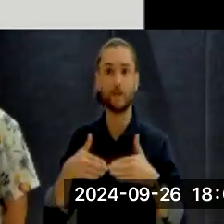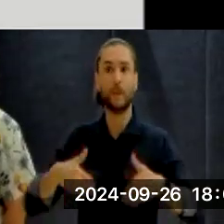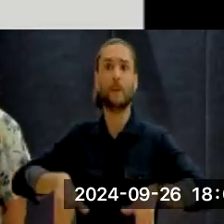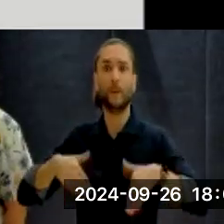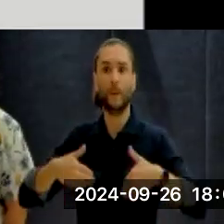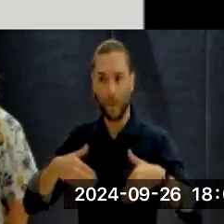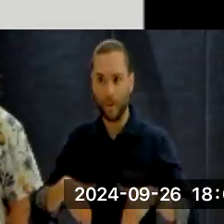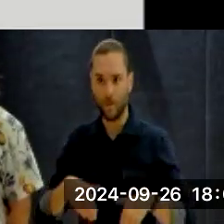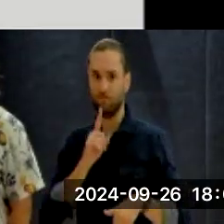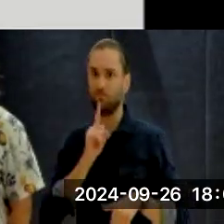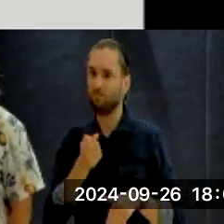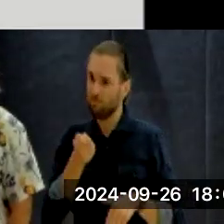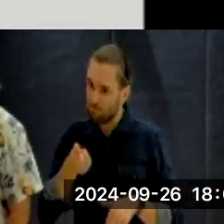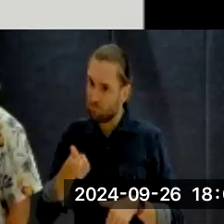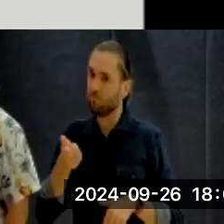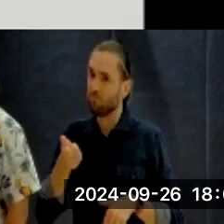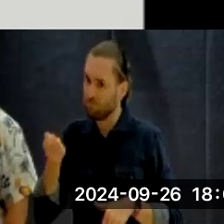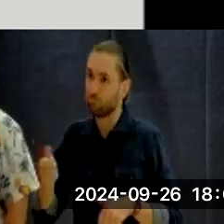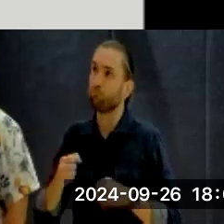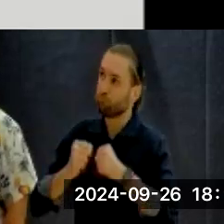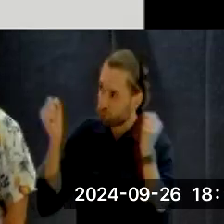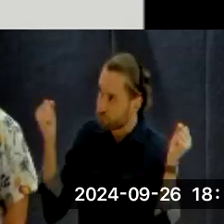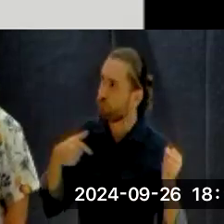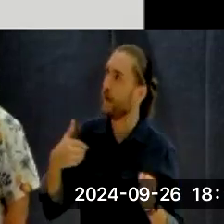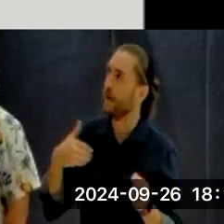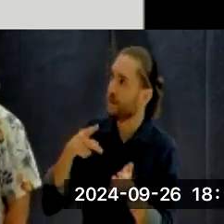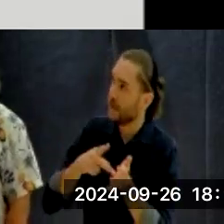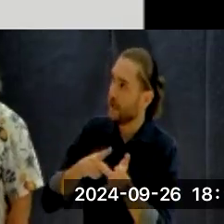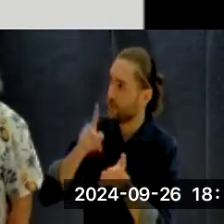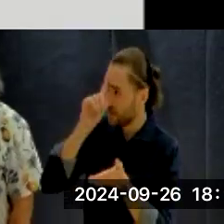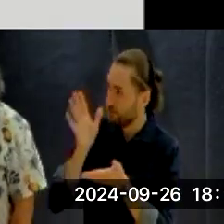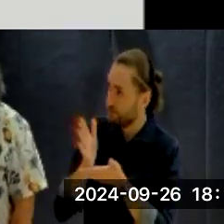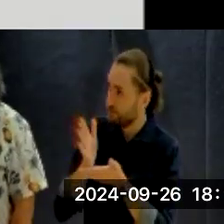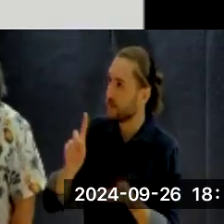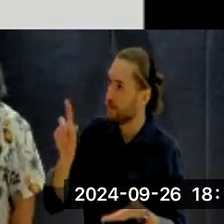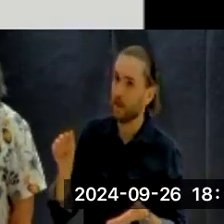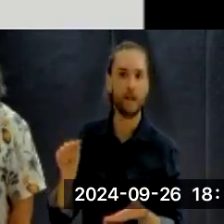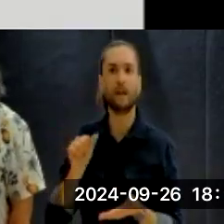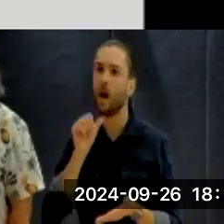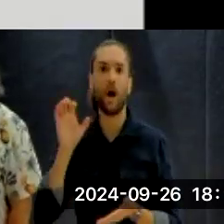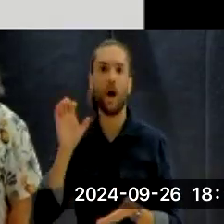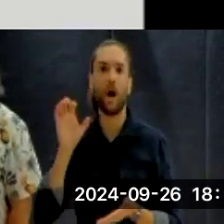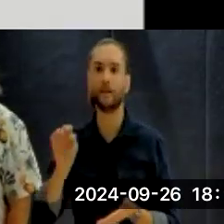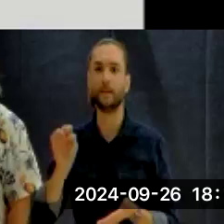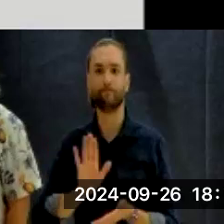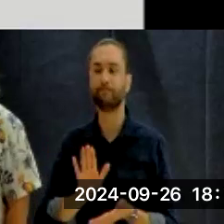about having a psychiatric disability. It's not something that's very common. And so,